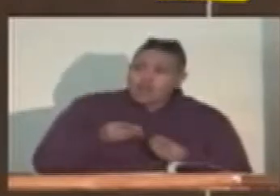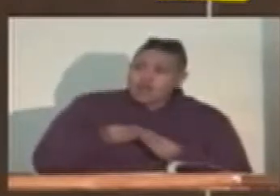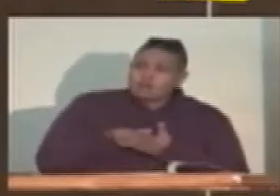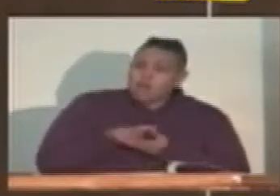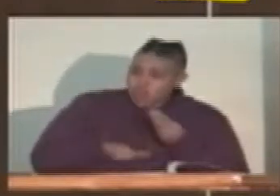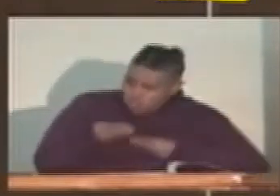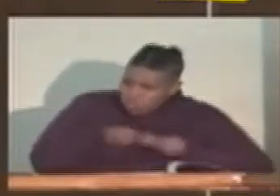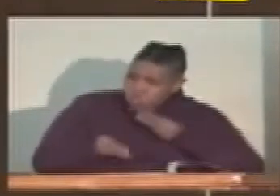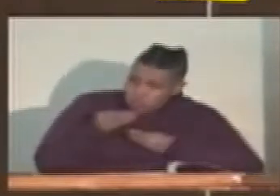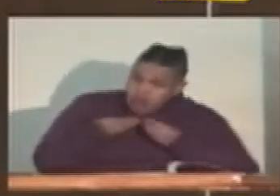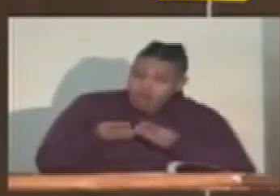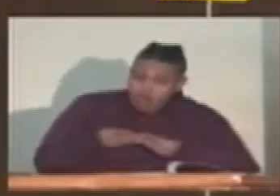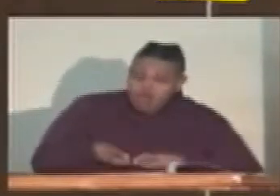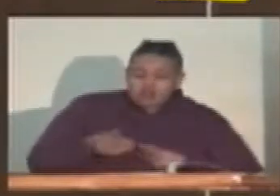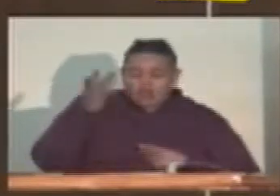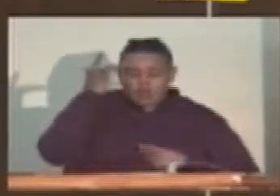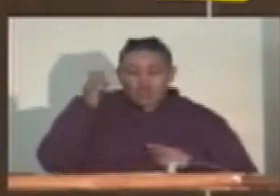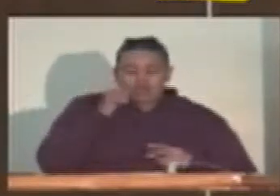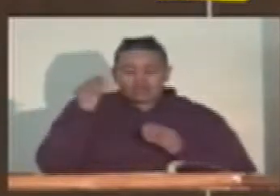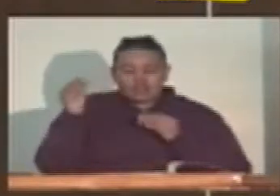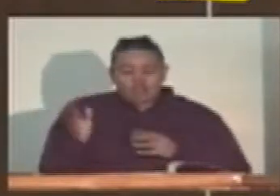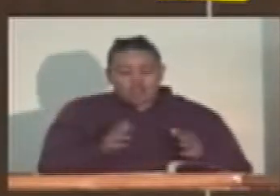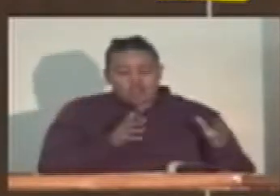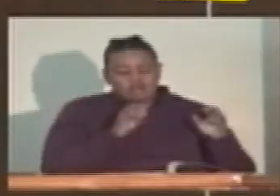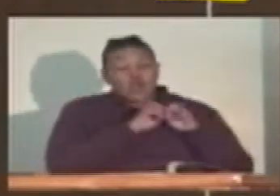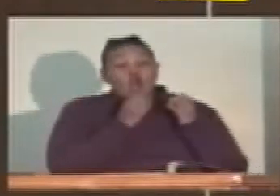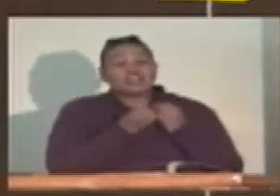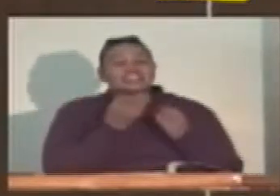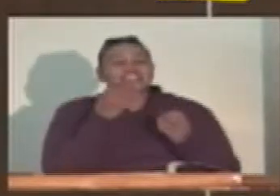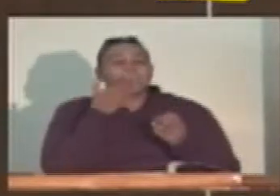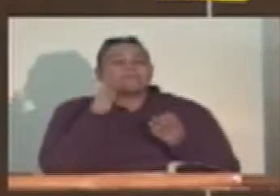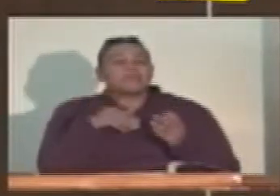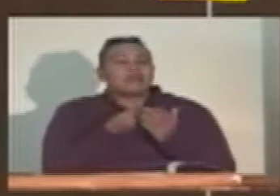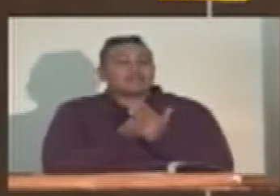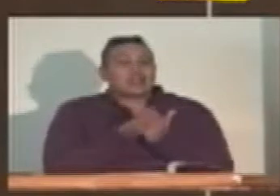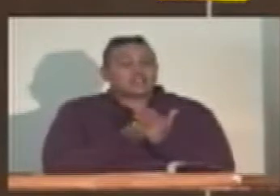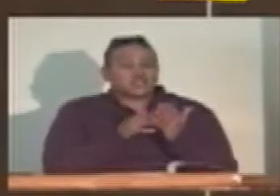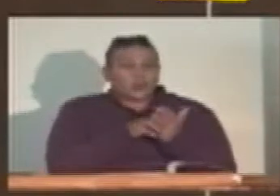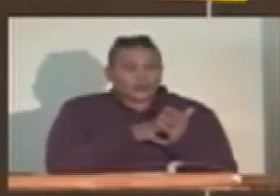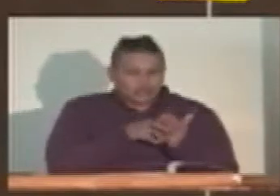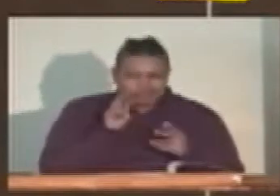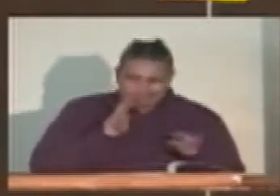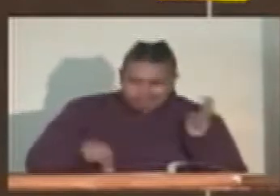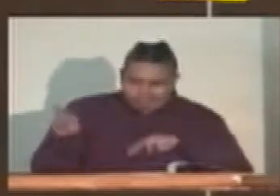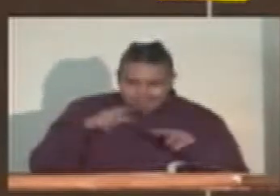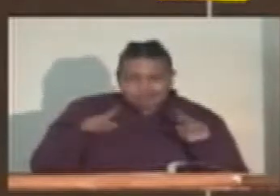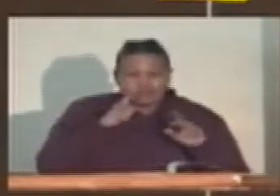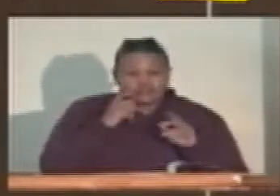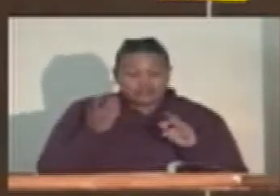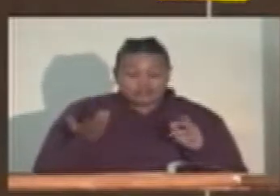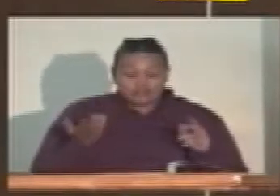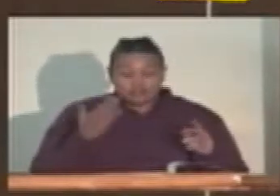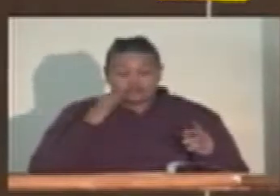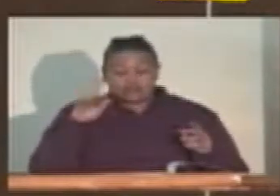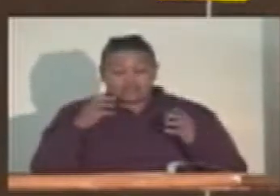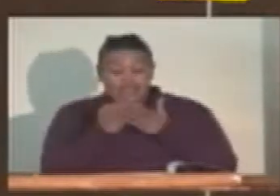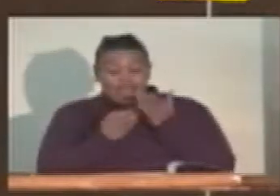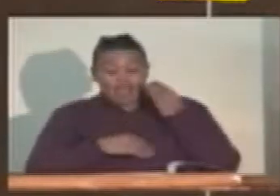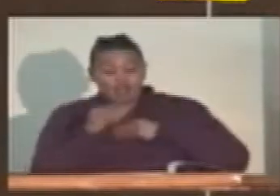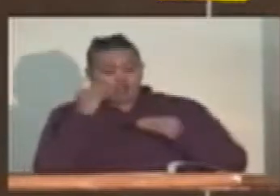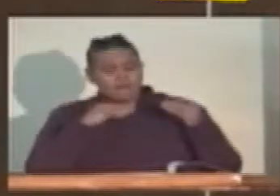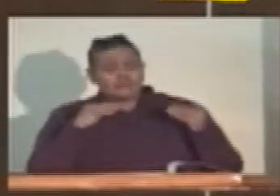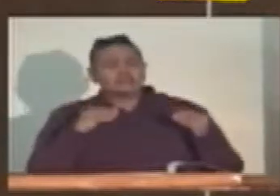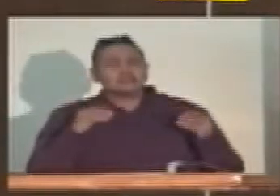years due to organizational and financial weaknesses, the uneconomic fares, and